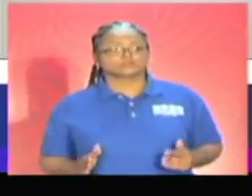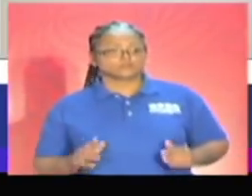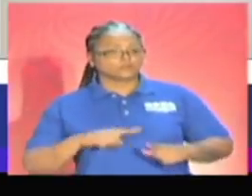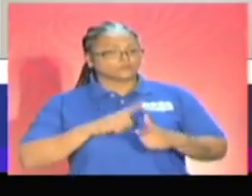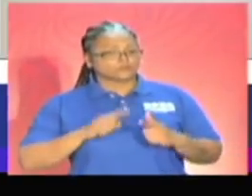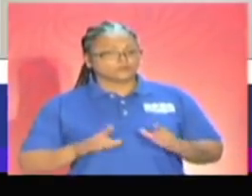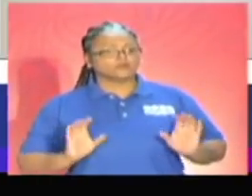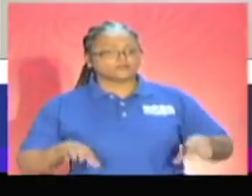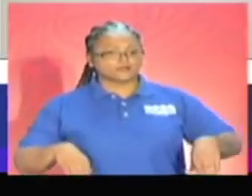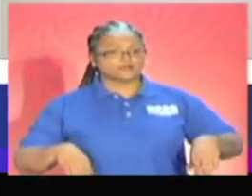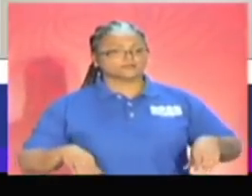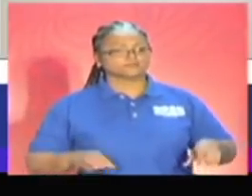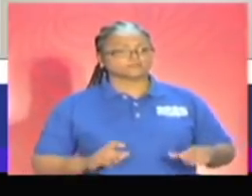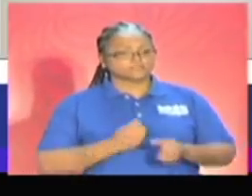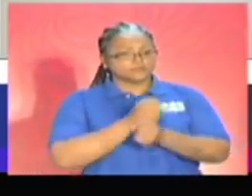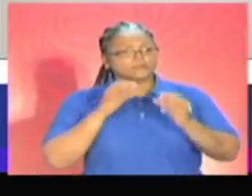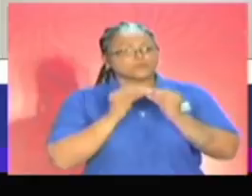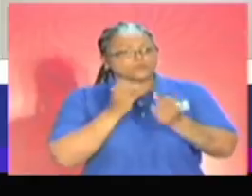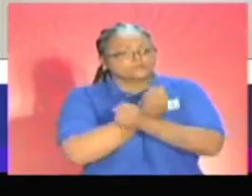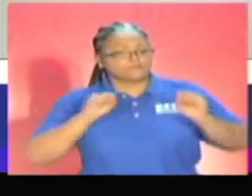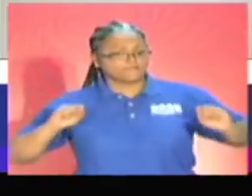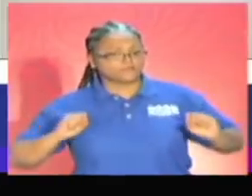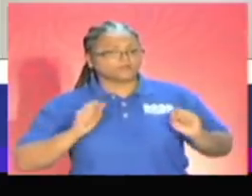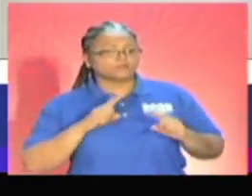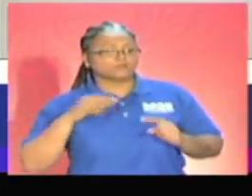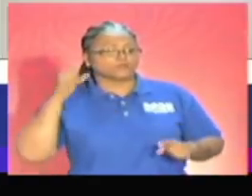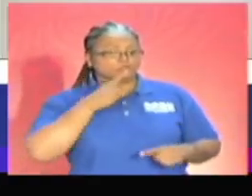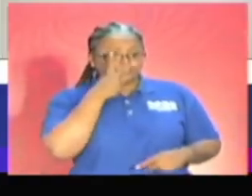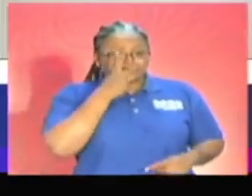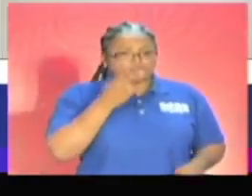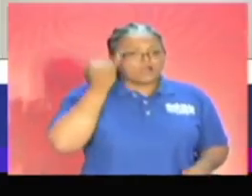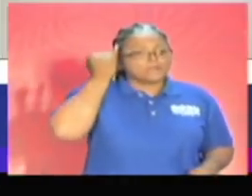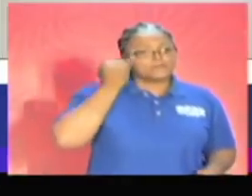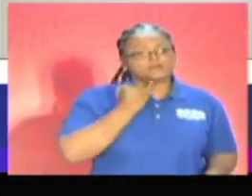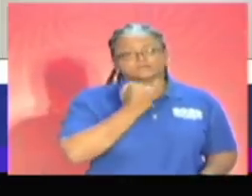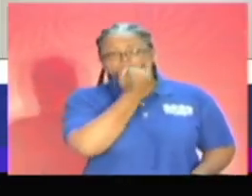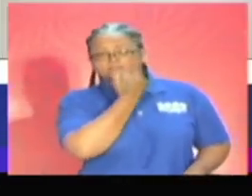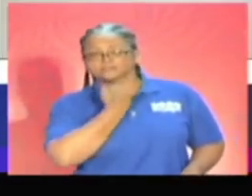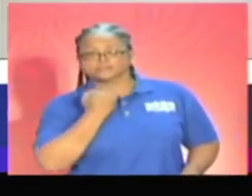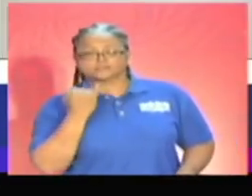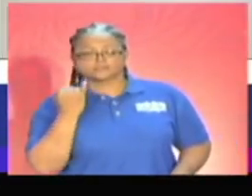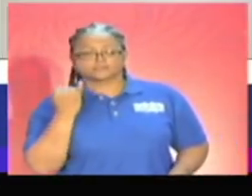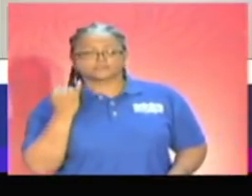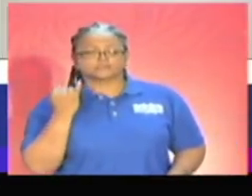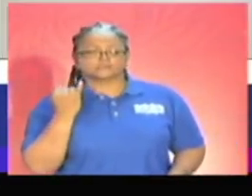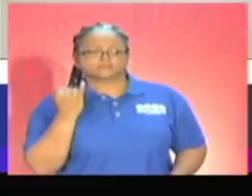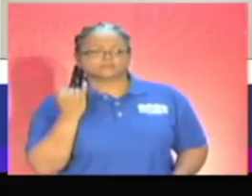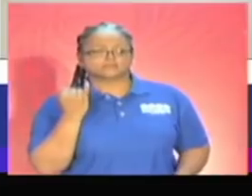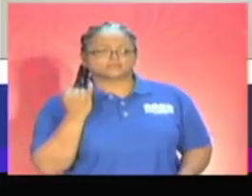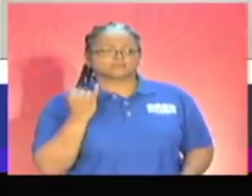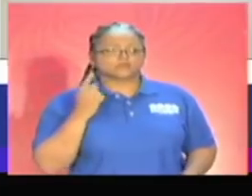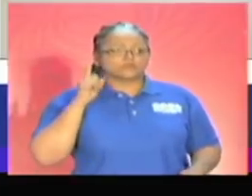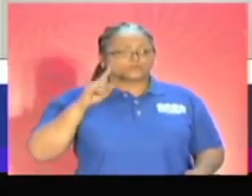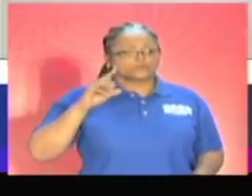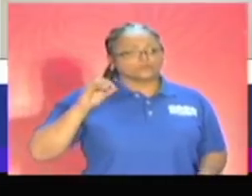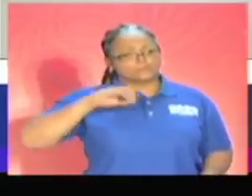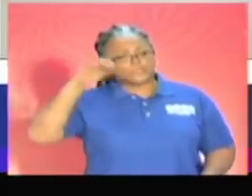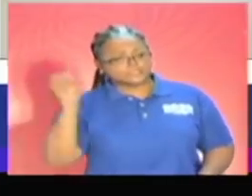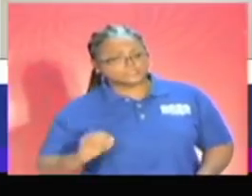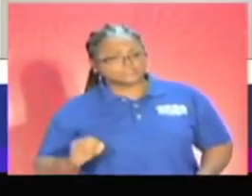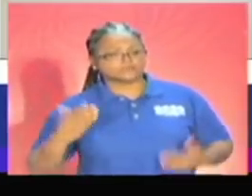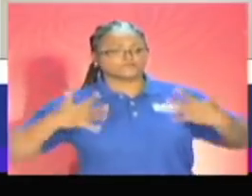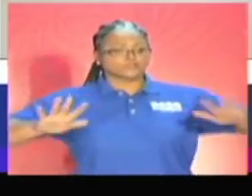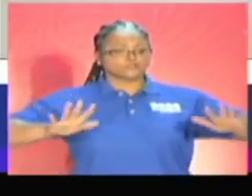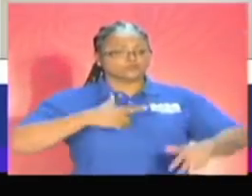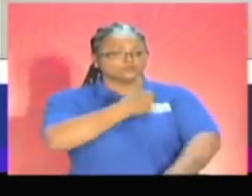what's happening in Israel, where 78% of their population are vaccinated, and they're actually going through a massive COVID-19